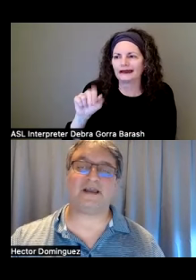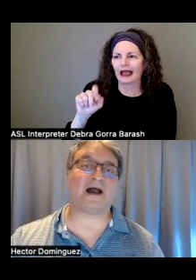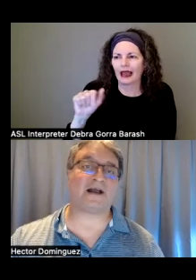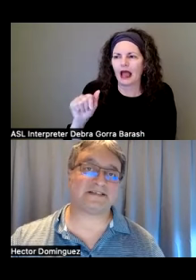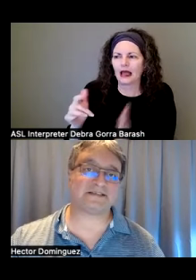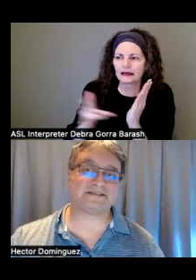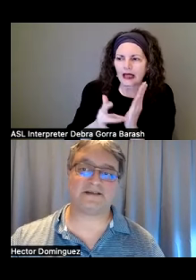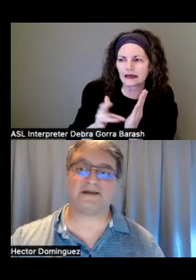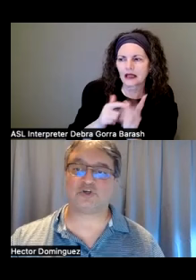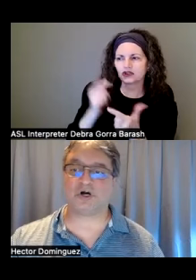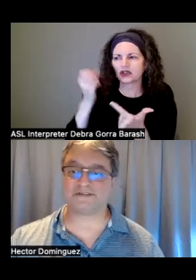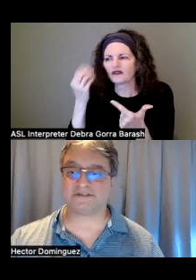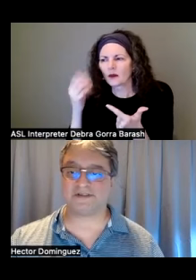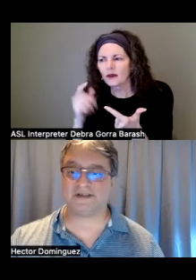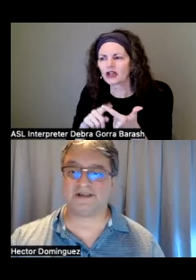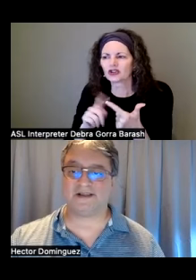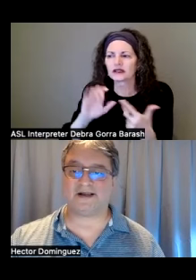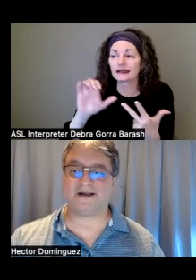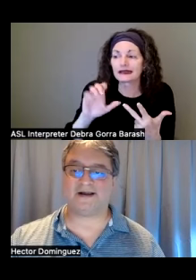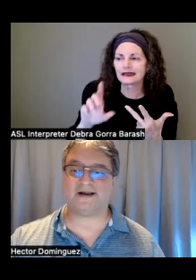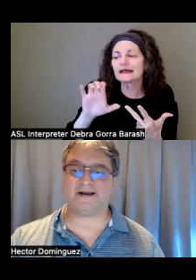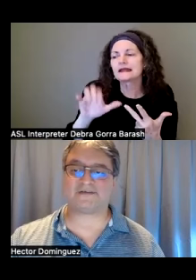CD, access, cost,